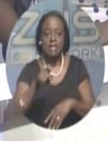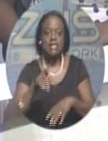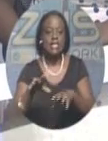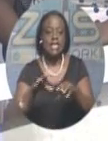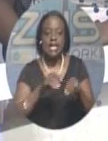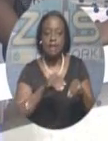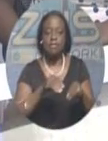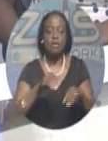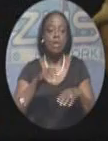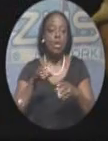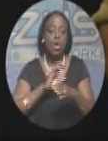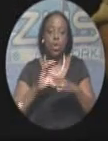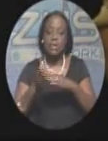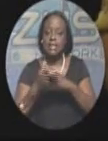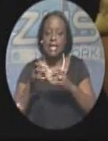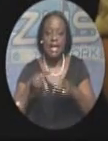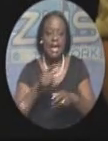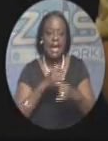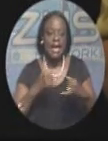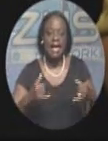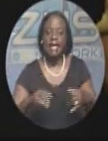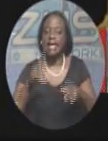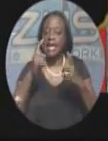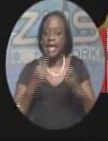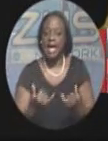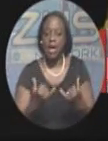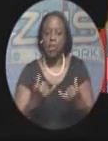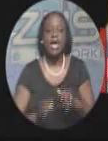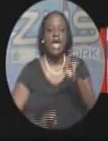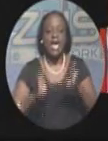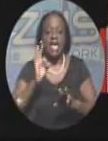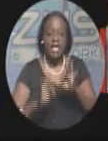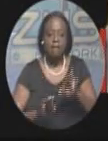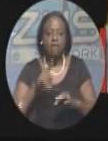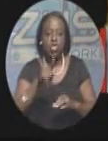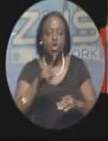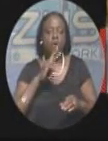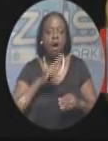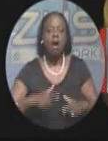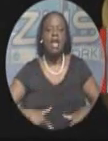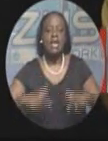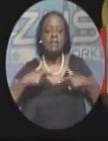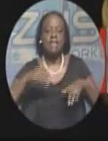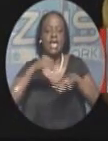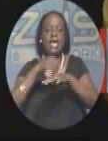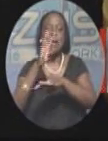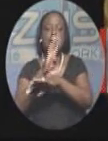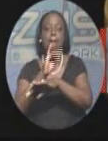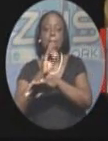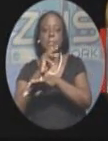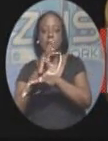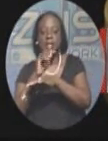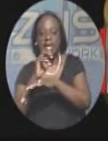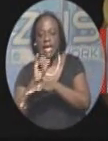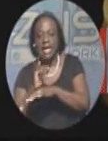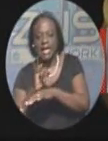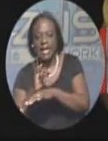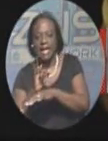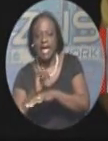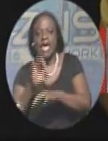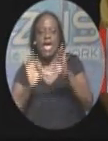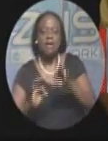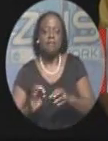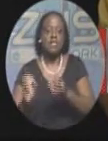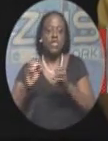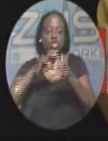now. If you are residing, again I say, in Bimini, because that storm is still moving